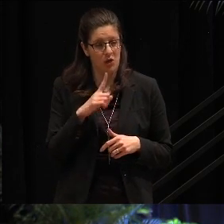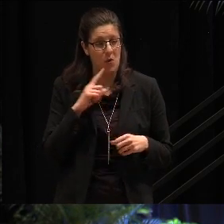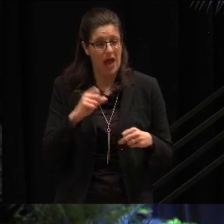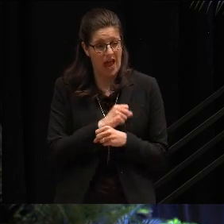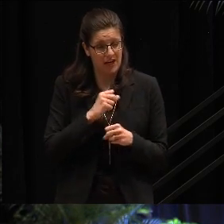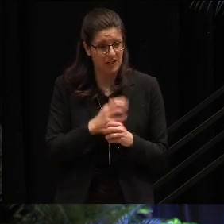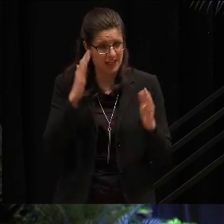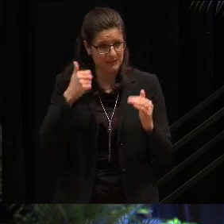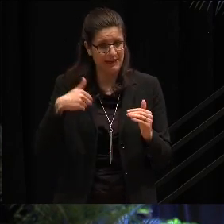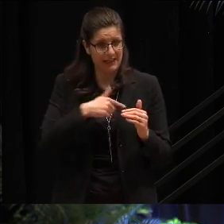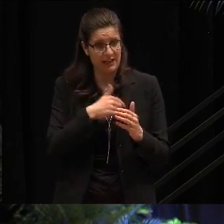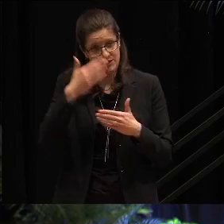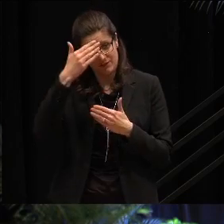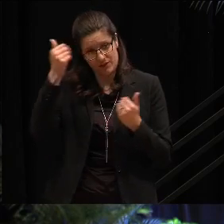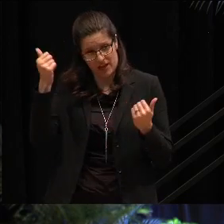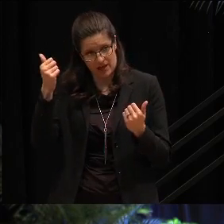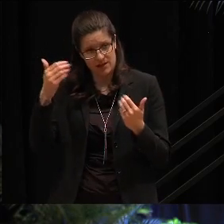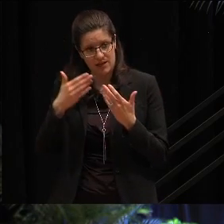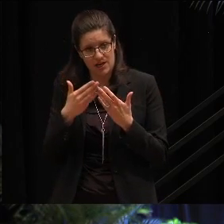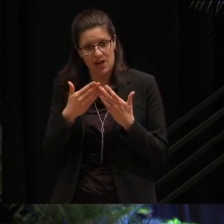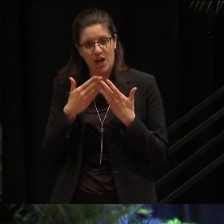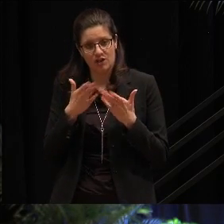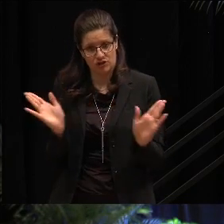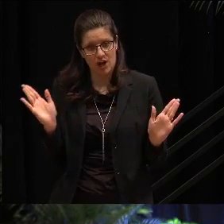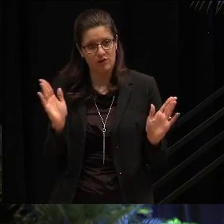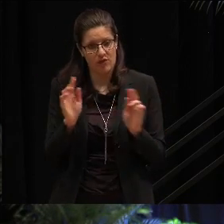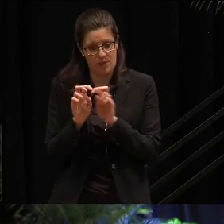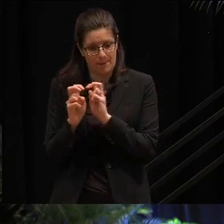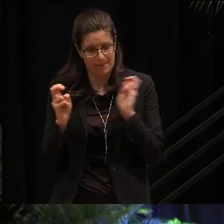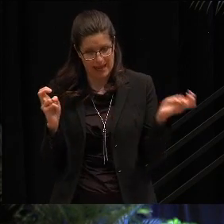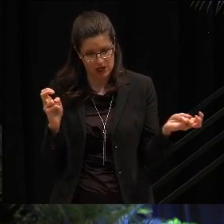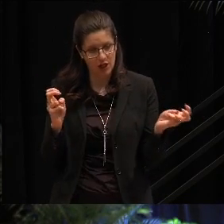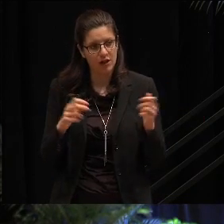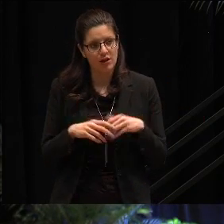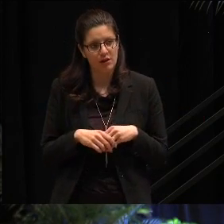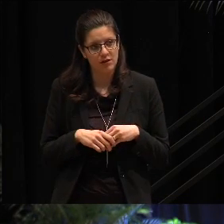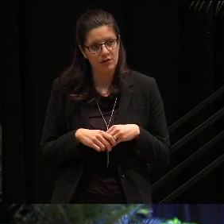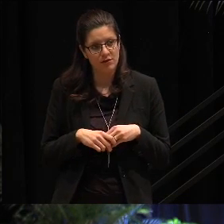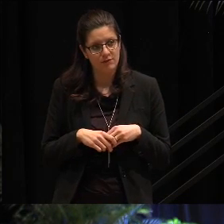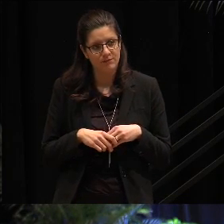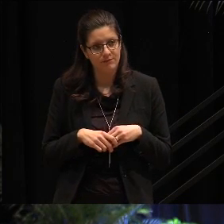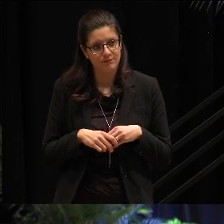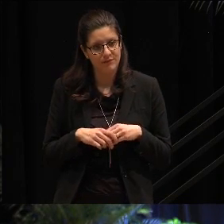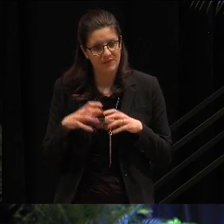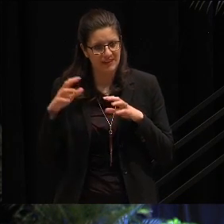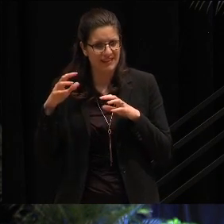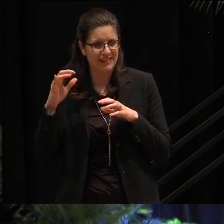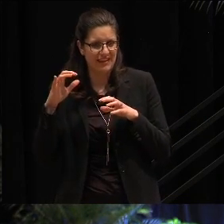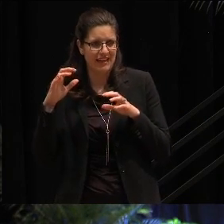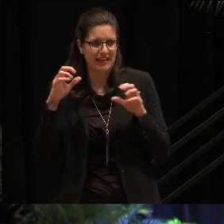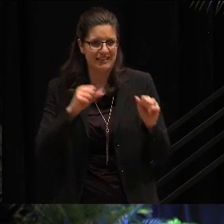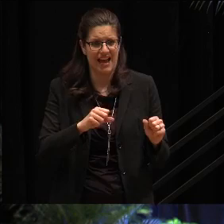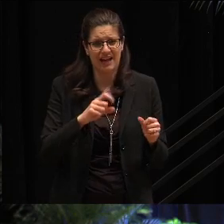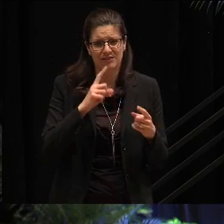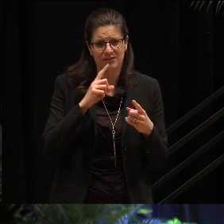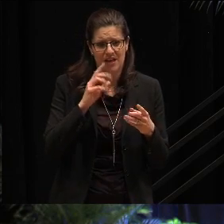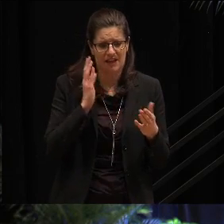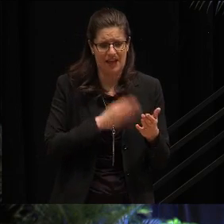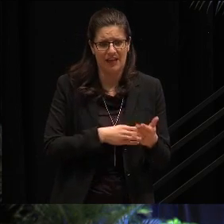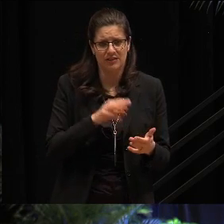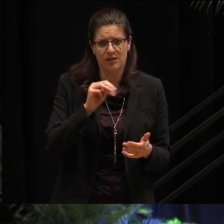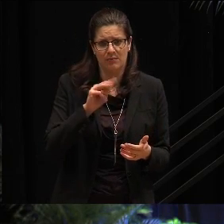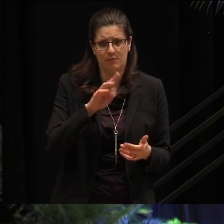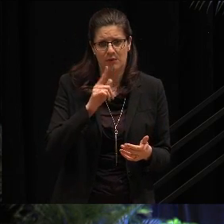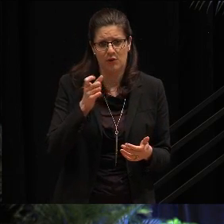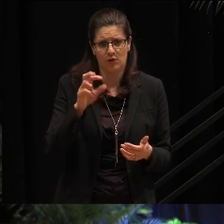forget, not you, but the entire panel, that the attacks upon Mueller are no different